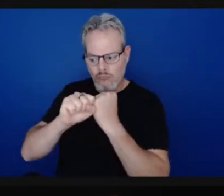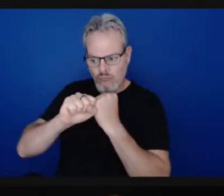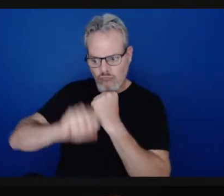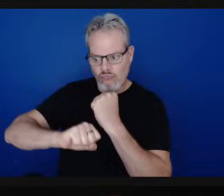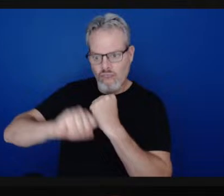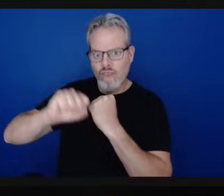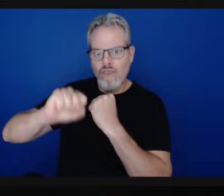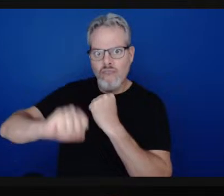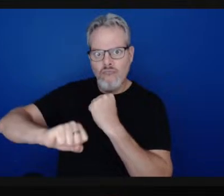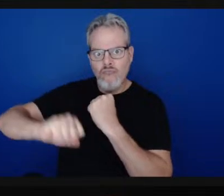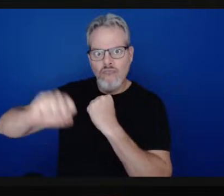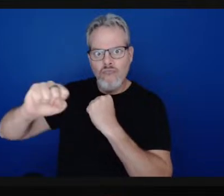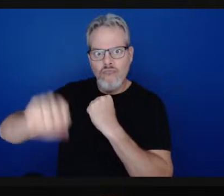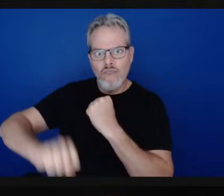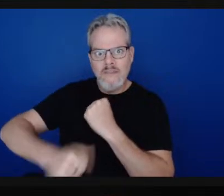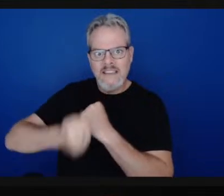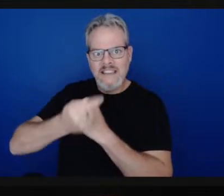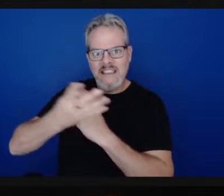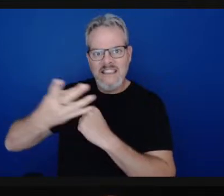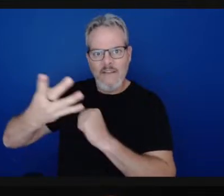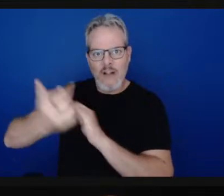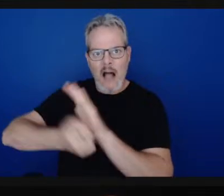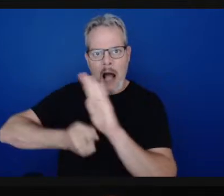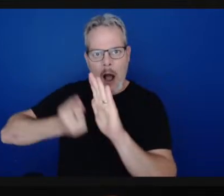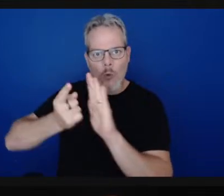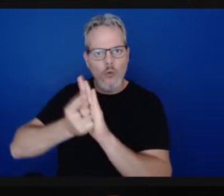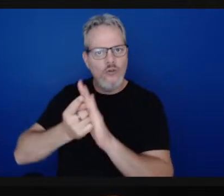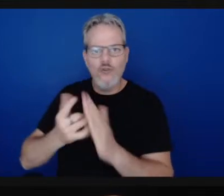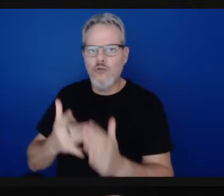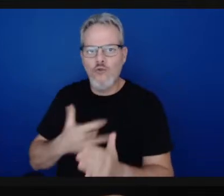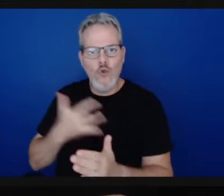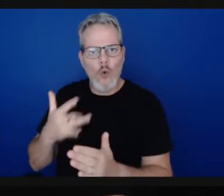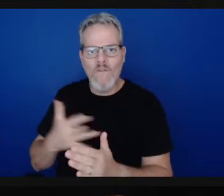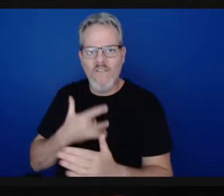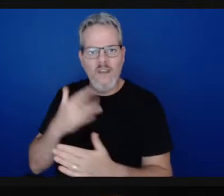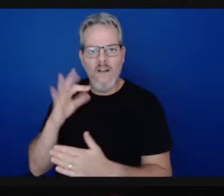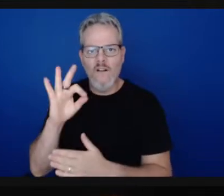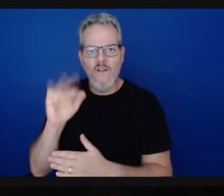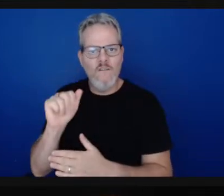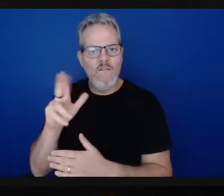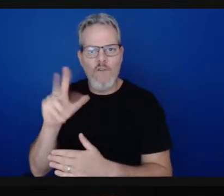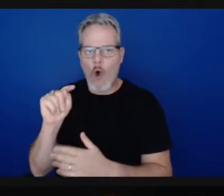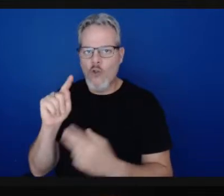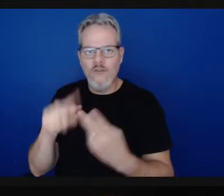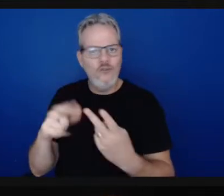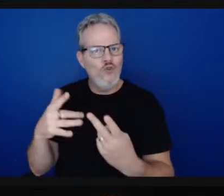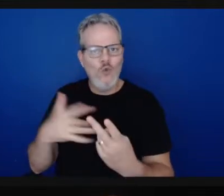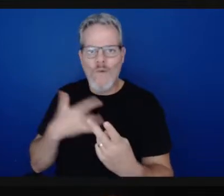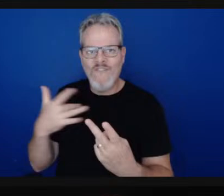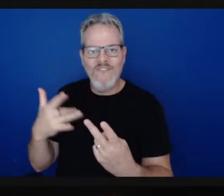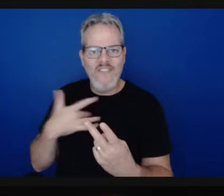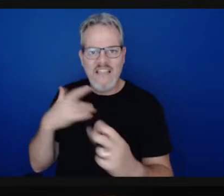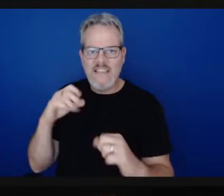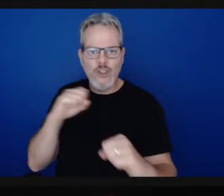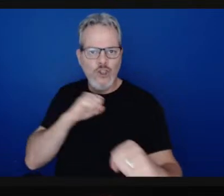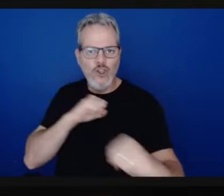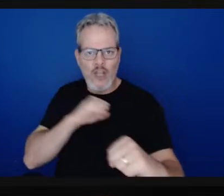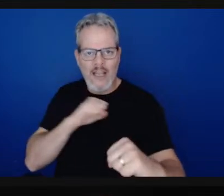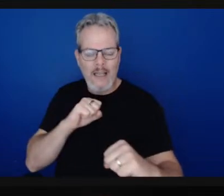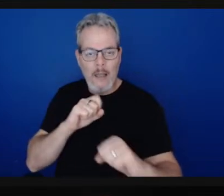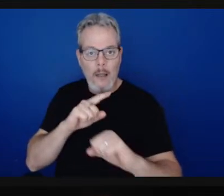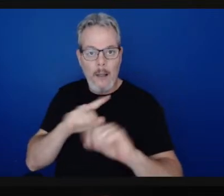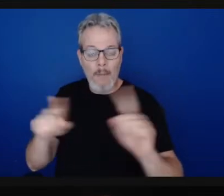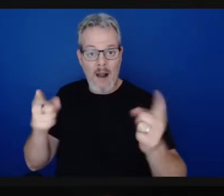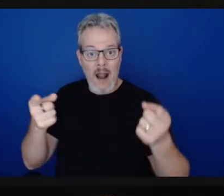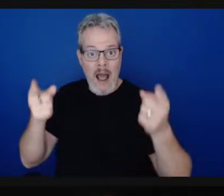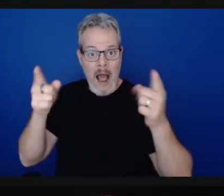jolts, you don't feel the shaking, but geologically it happens also within a day and leaves a clear signal